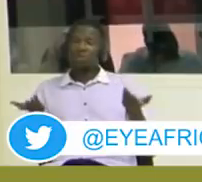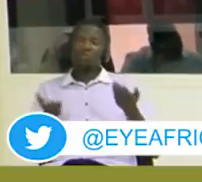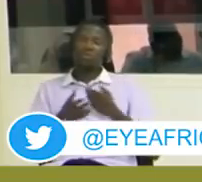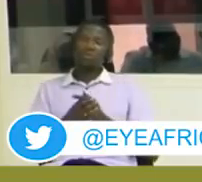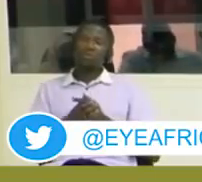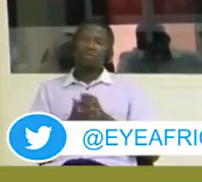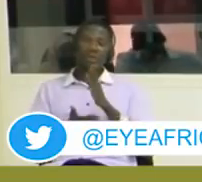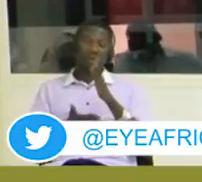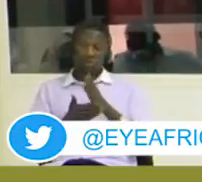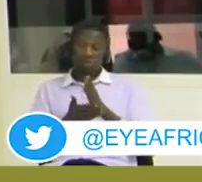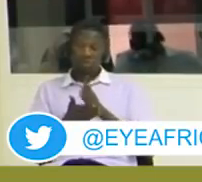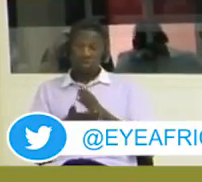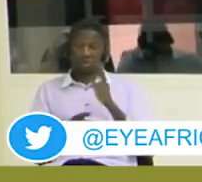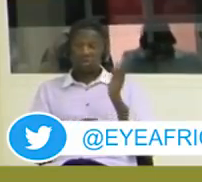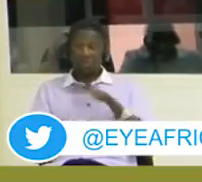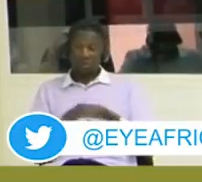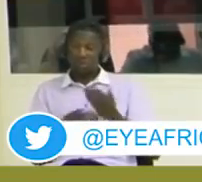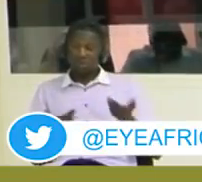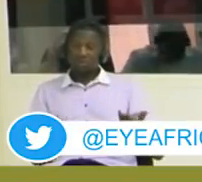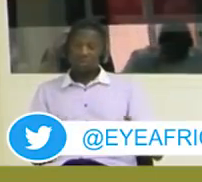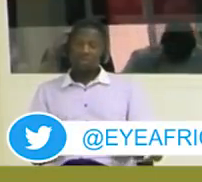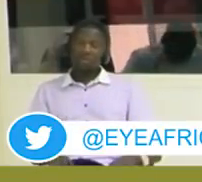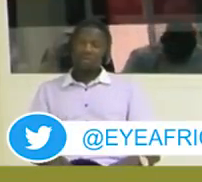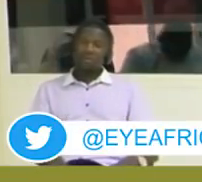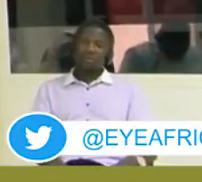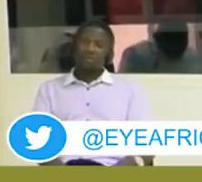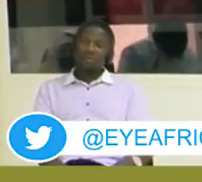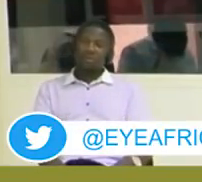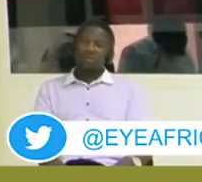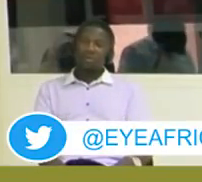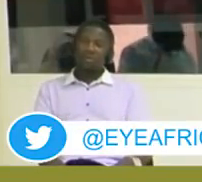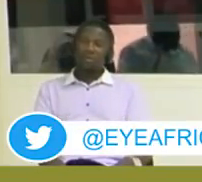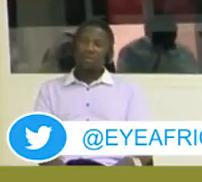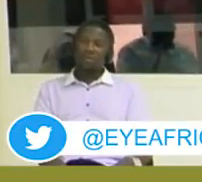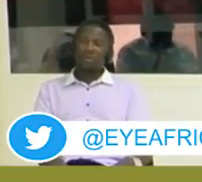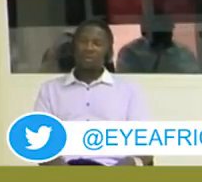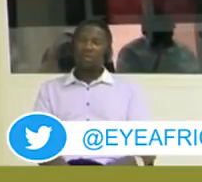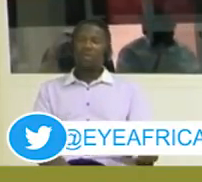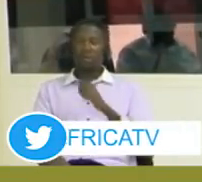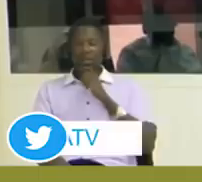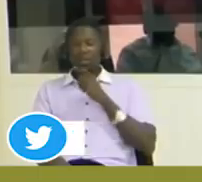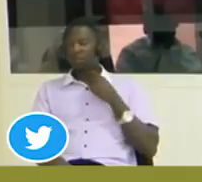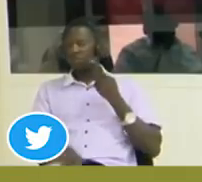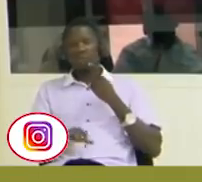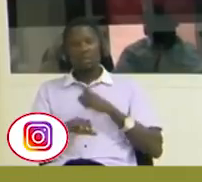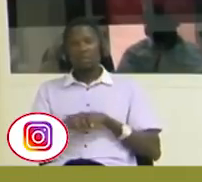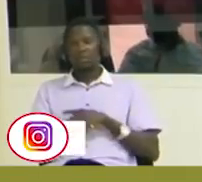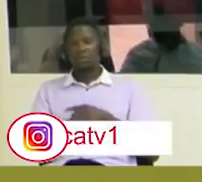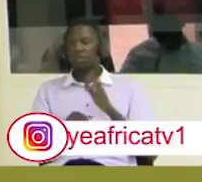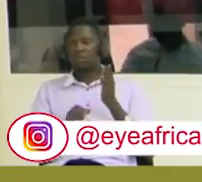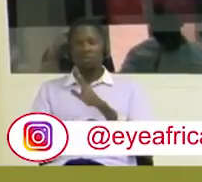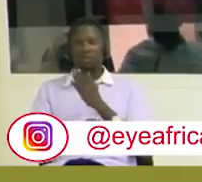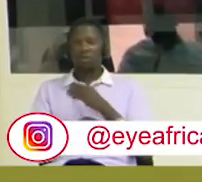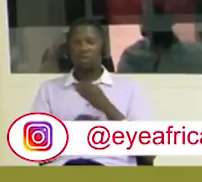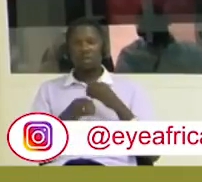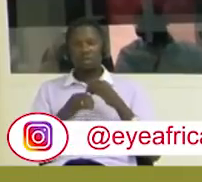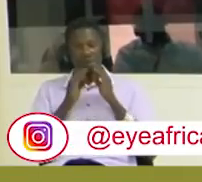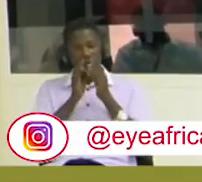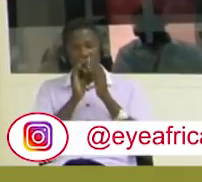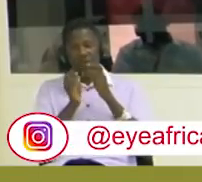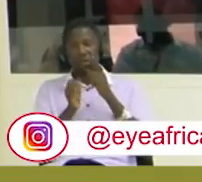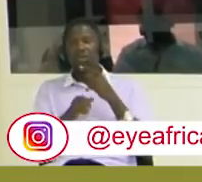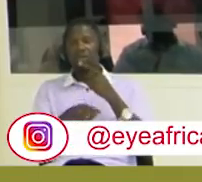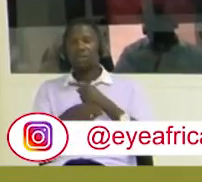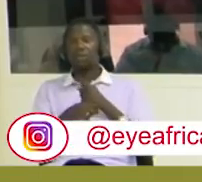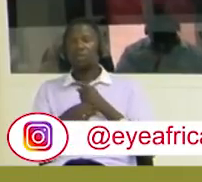That too is a lie. Sir, at no one time was anybody informed that Gambia is being